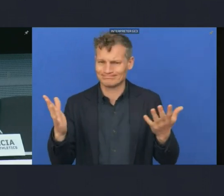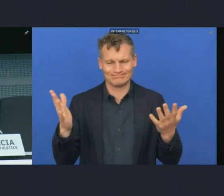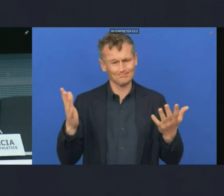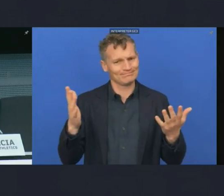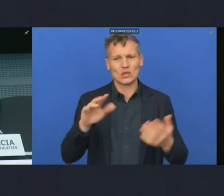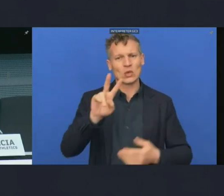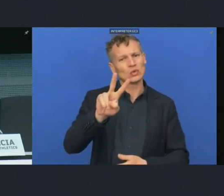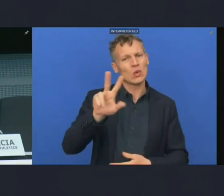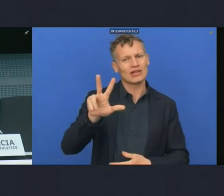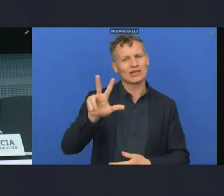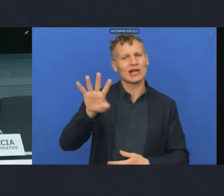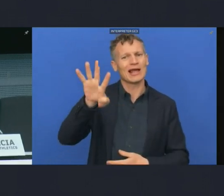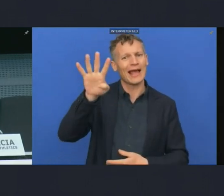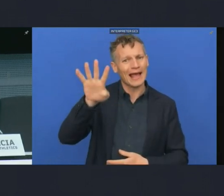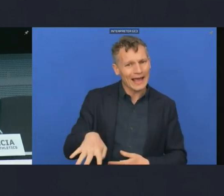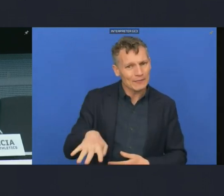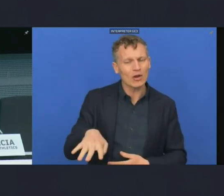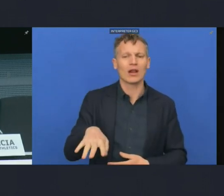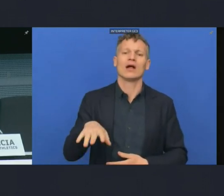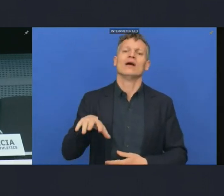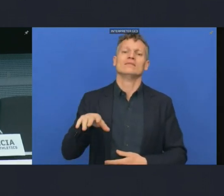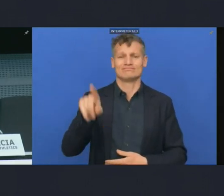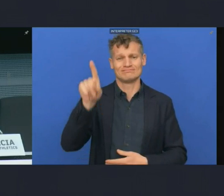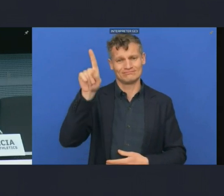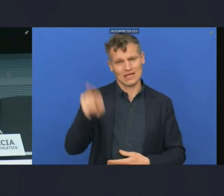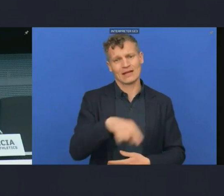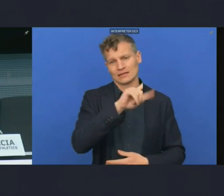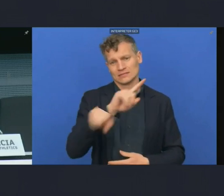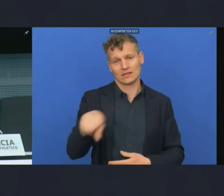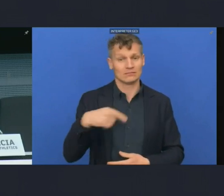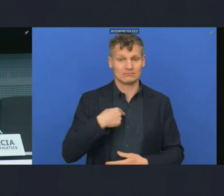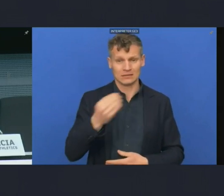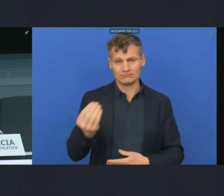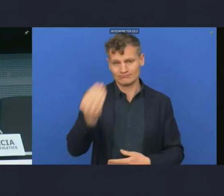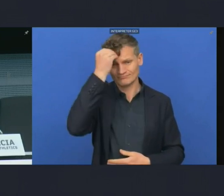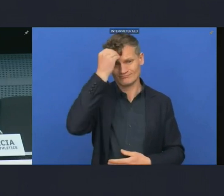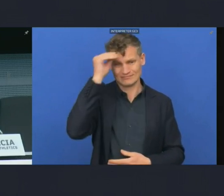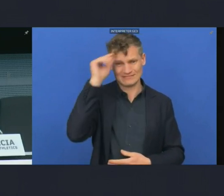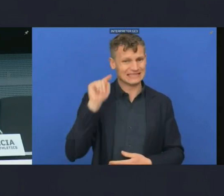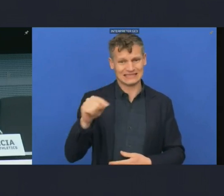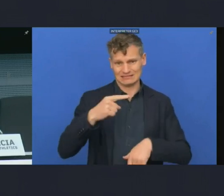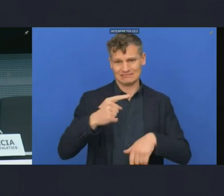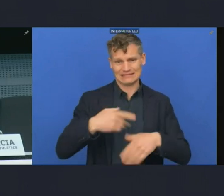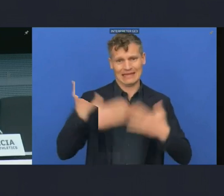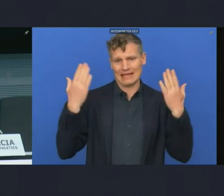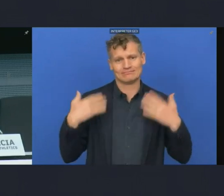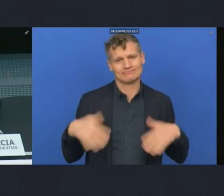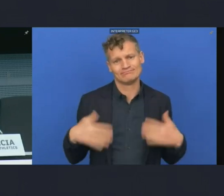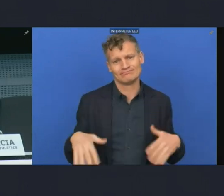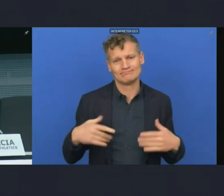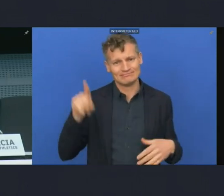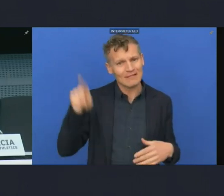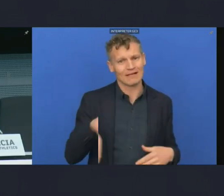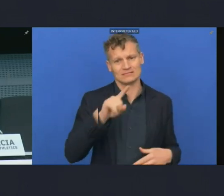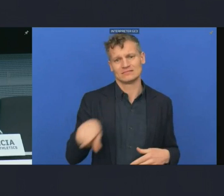April, 2020. This date will be in my memory forever. What I should mention that for this